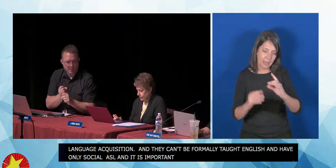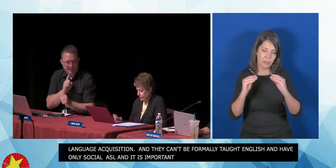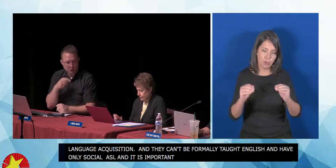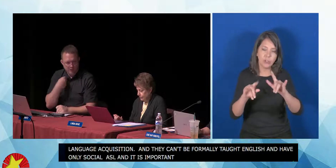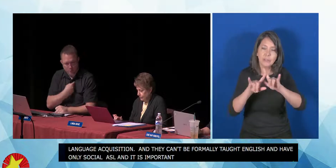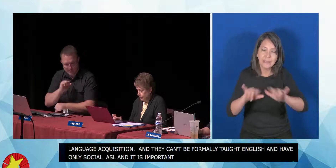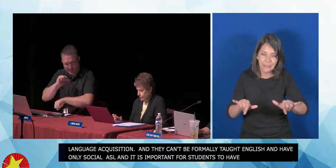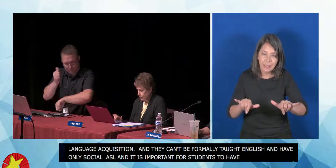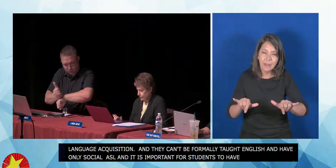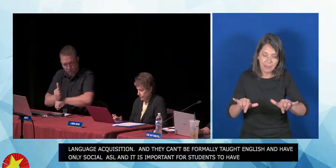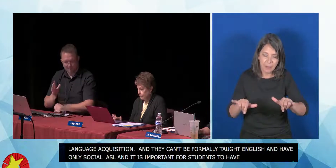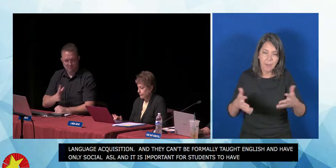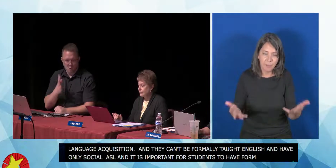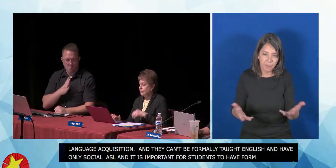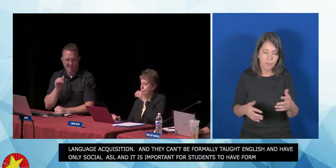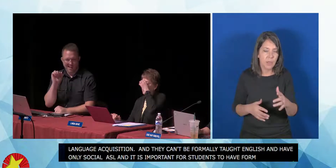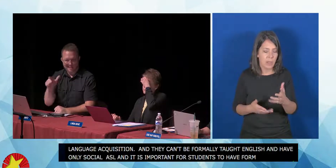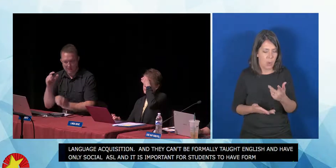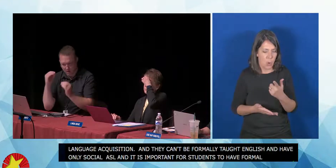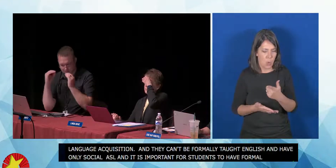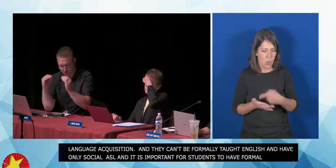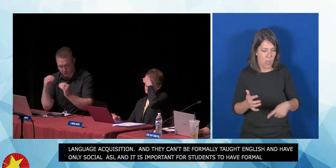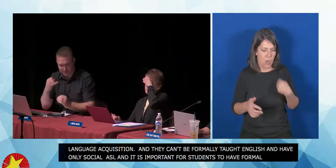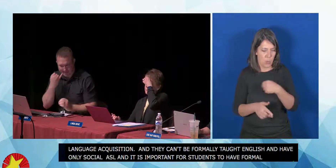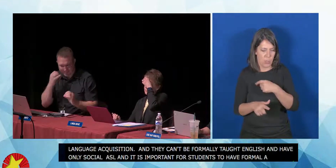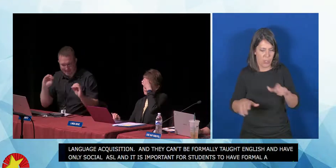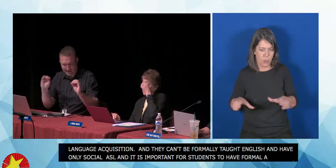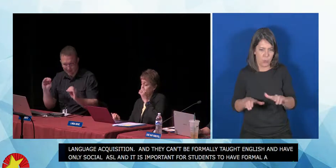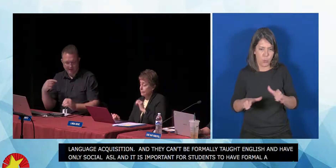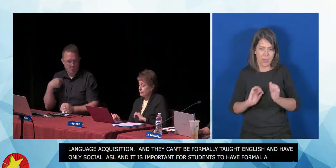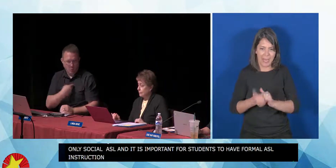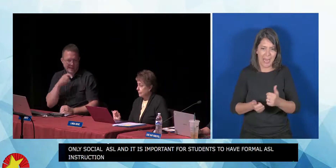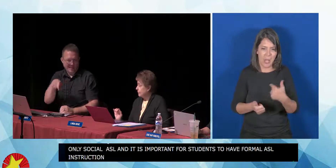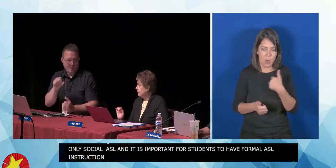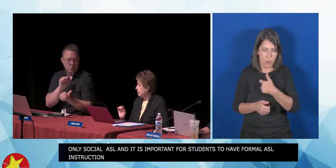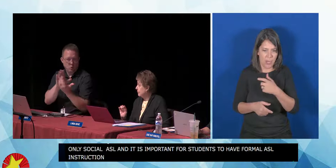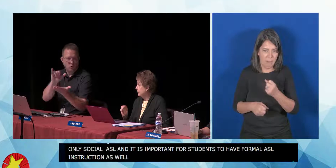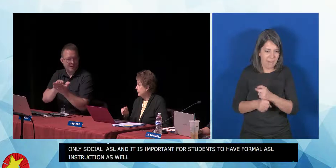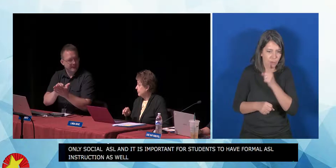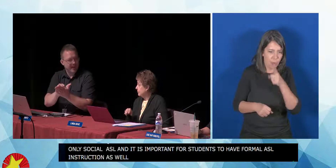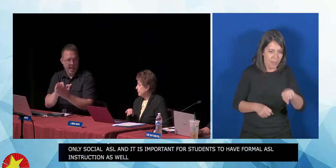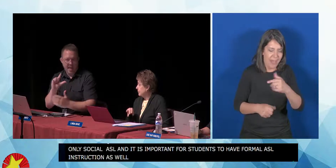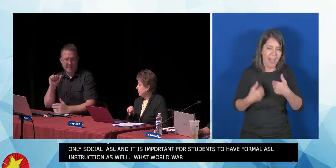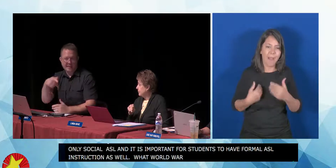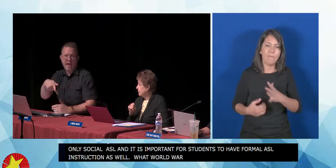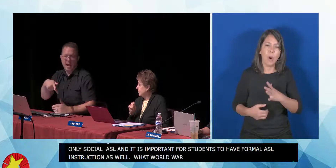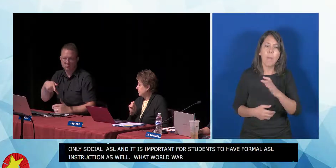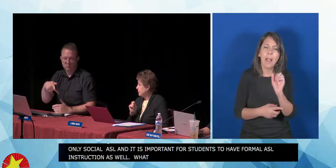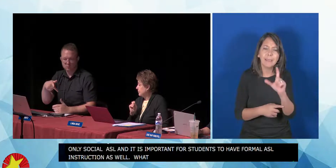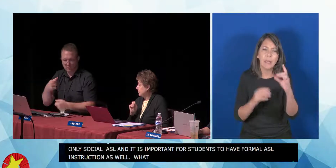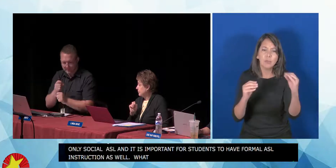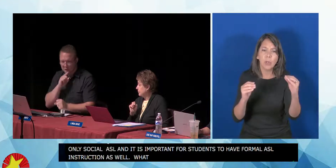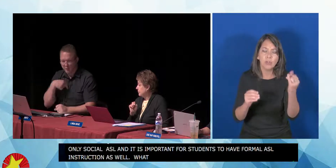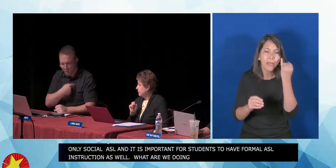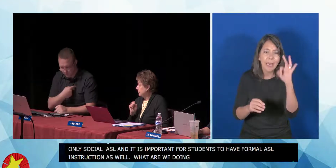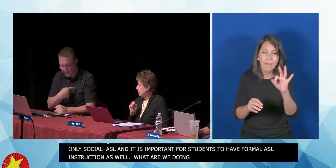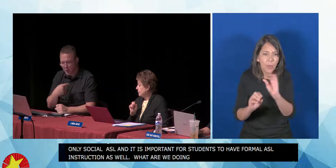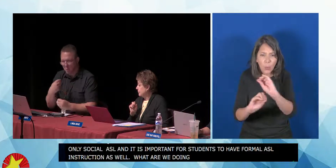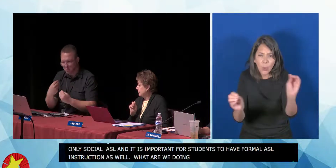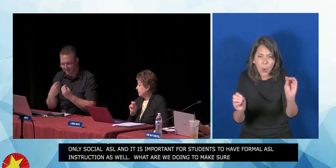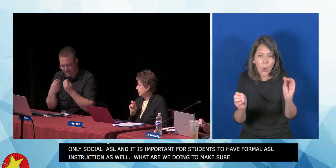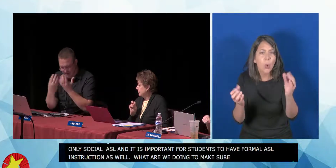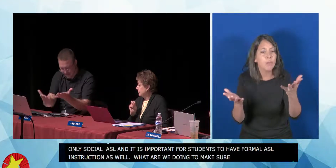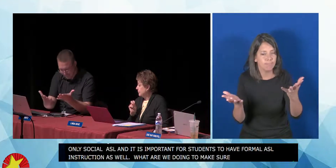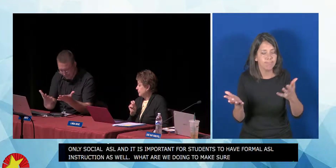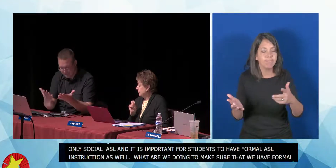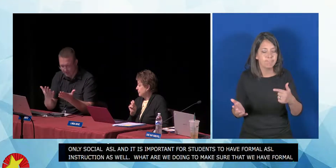well. What are we doing to make sure that we have formal ASL instruction for the students? If there is nothing, I believe we need